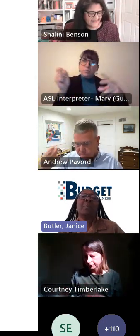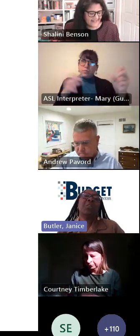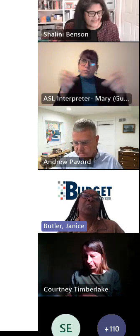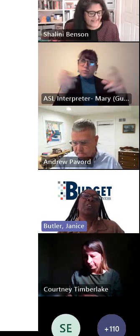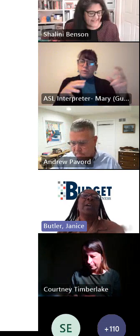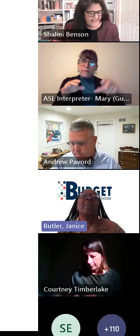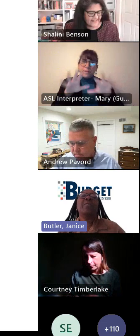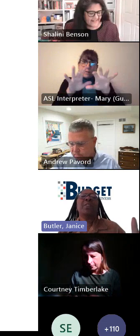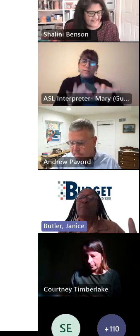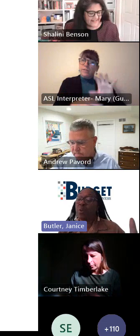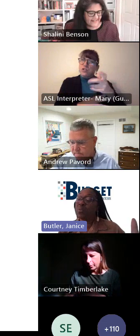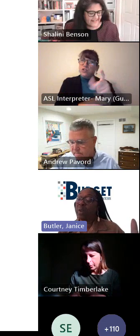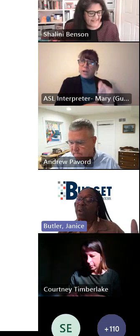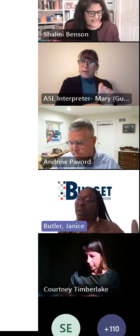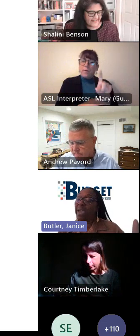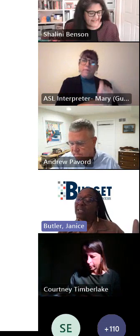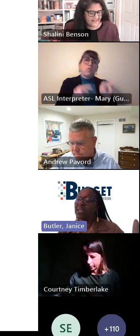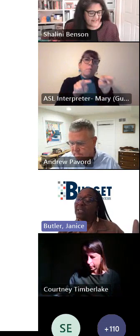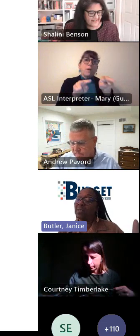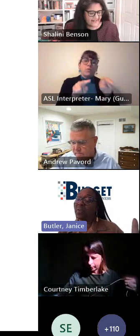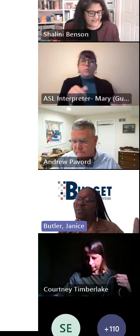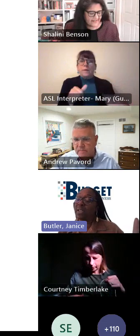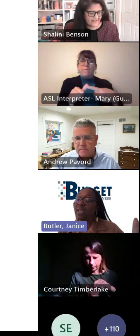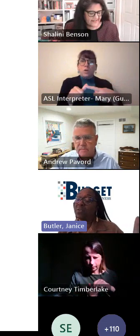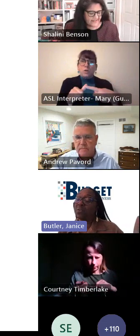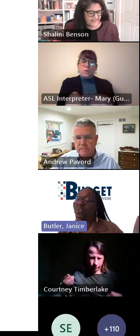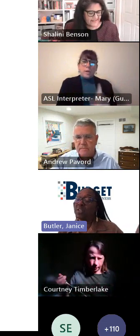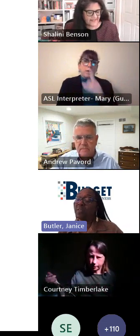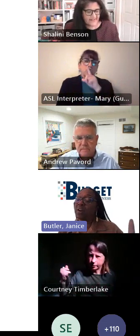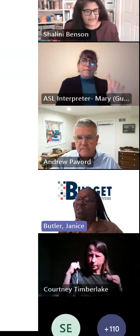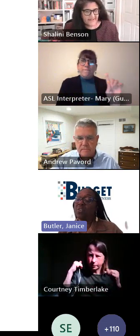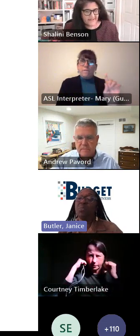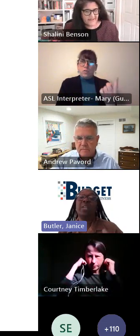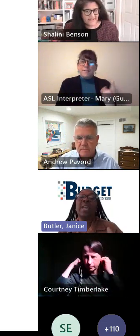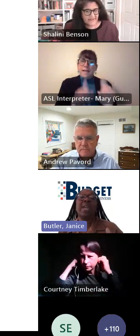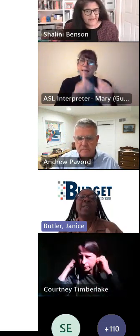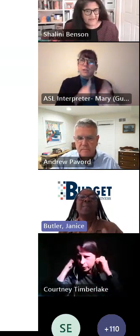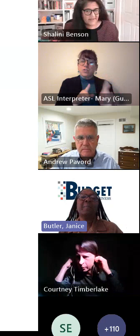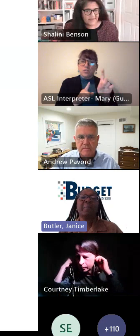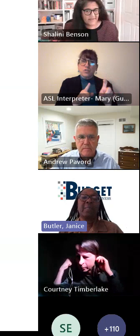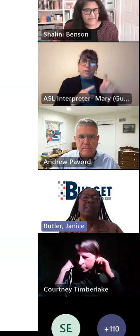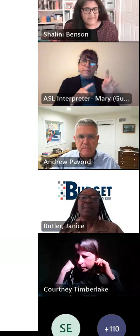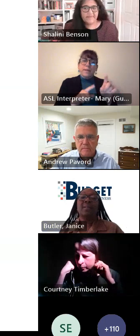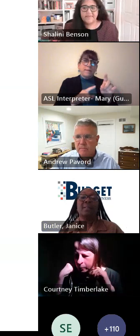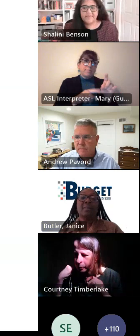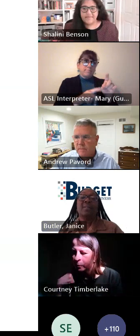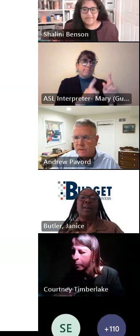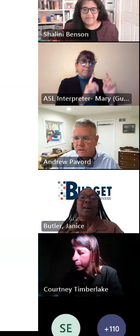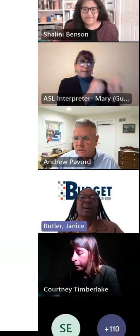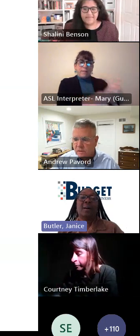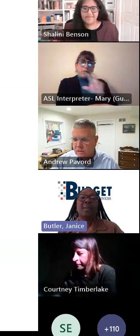going to have to monitor. And for that first round, actually, the first answer should have gone to Renee